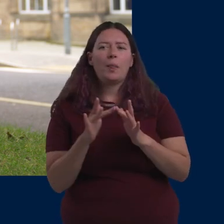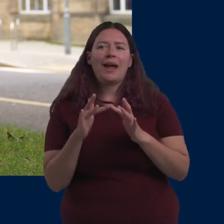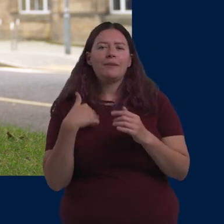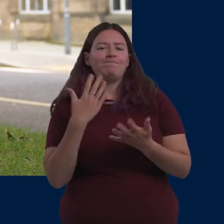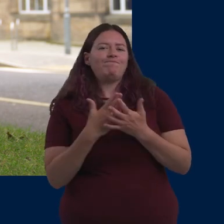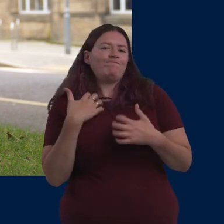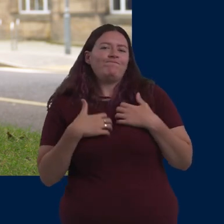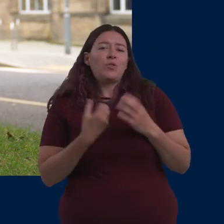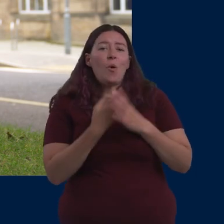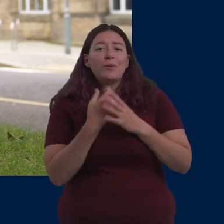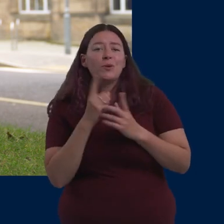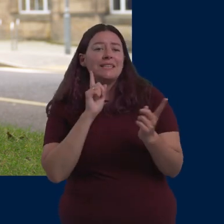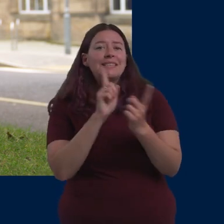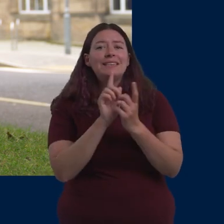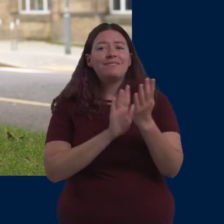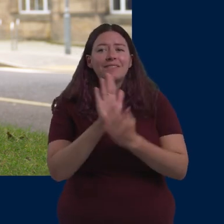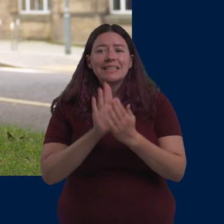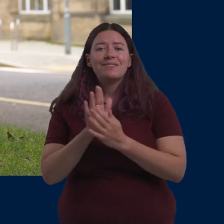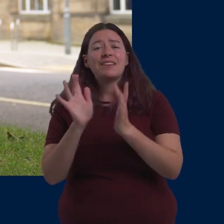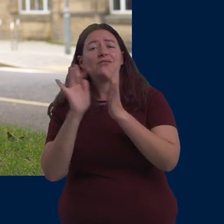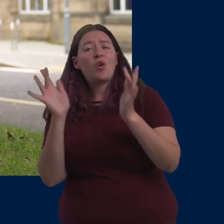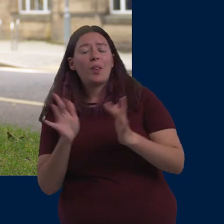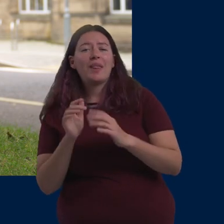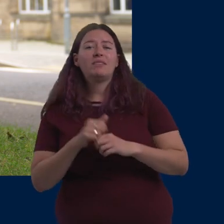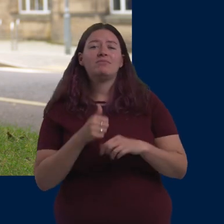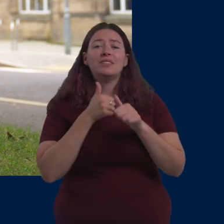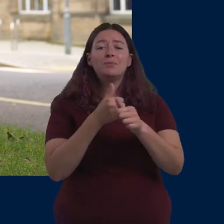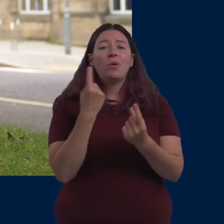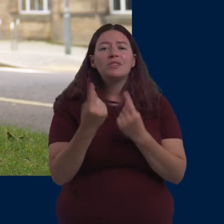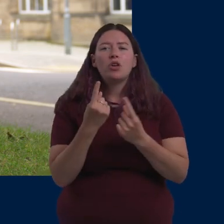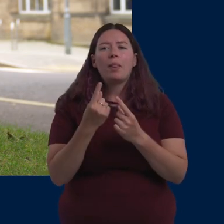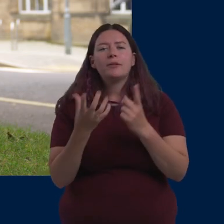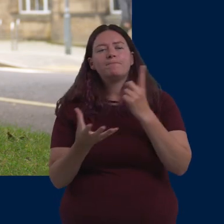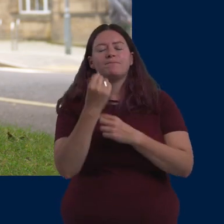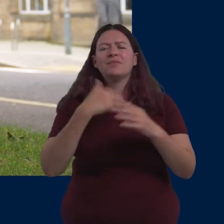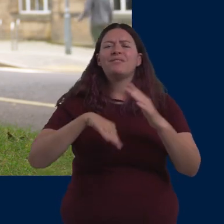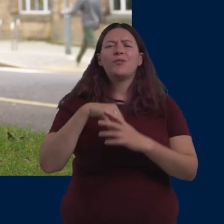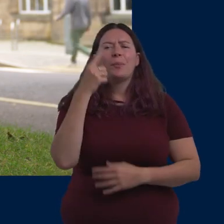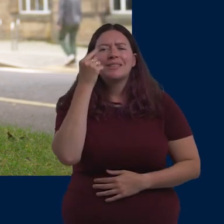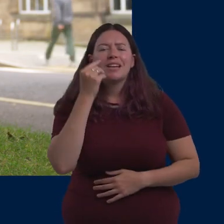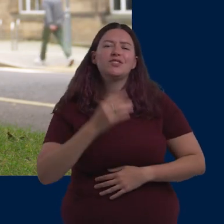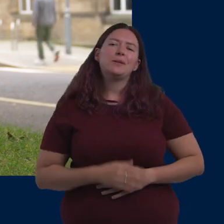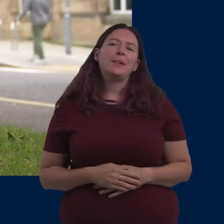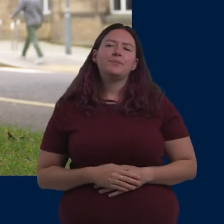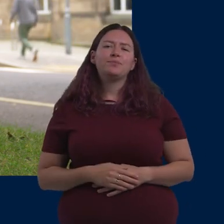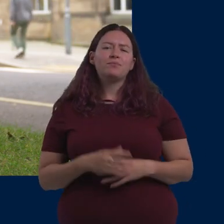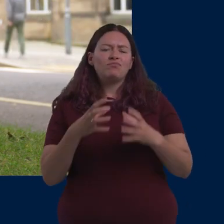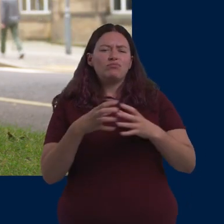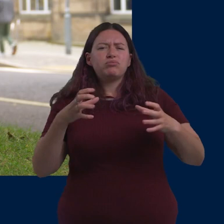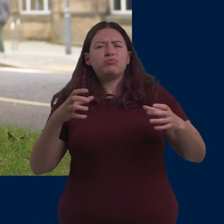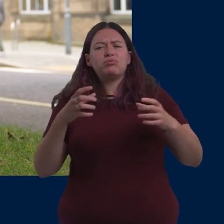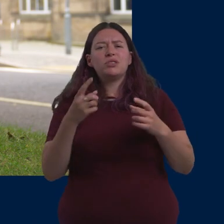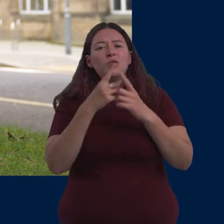the opportunities we'll have to come together in person and online, to support each other in reaching our full potential, and to build a